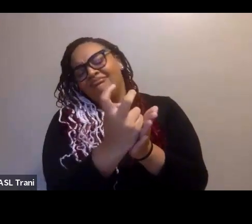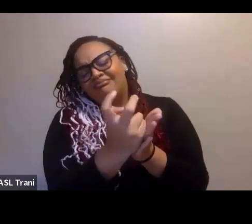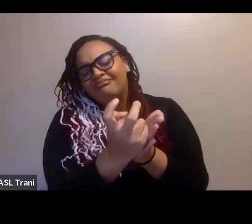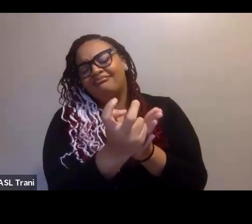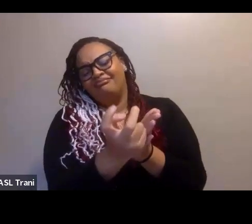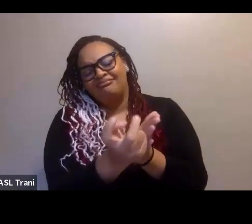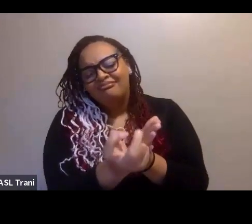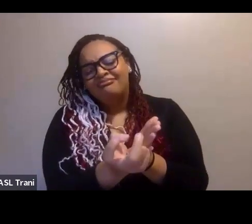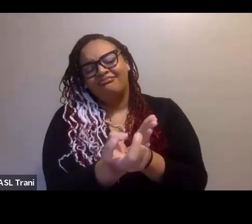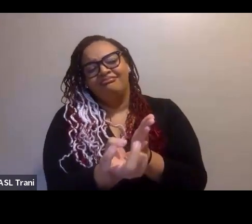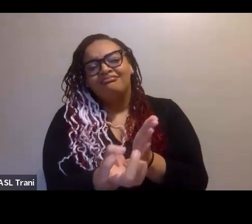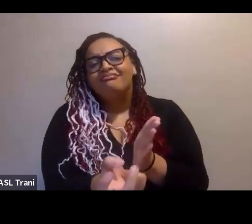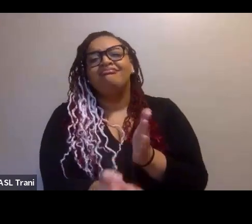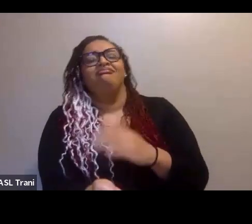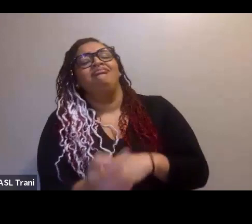down.